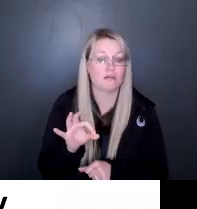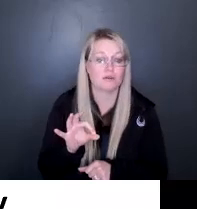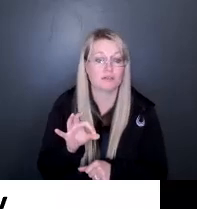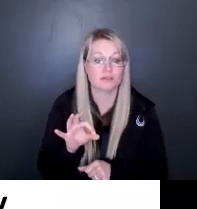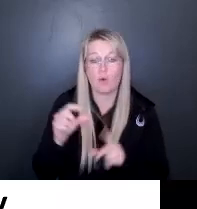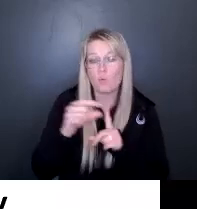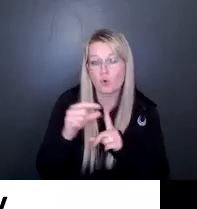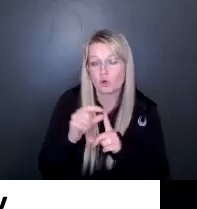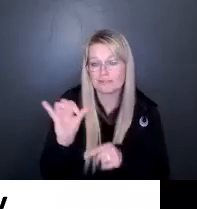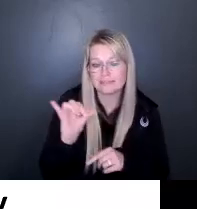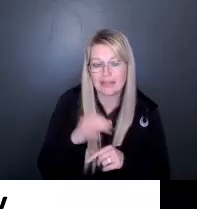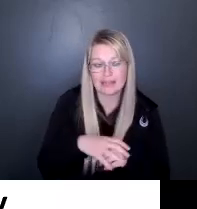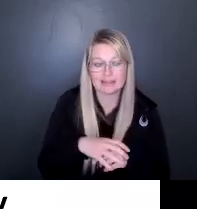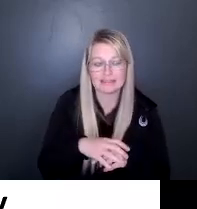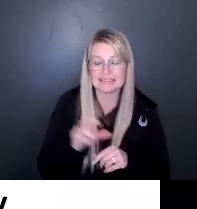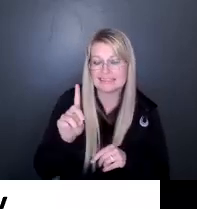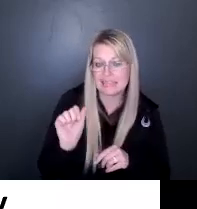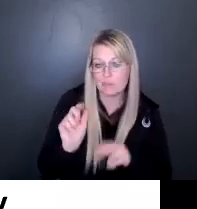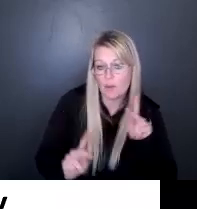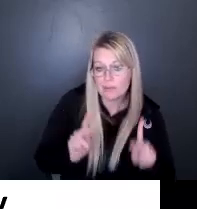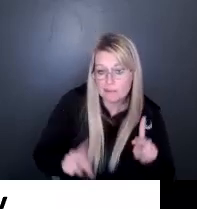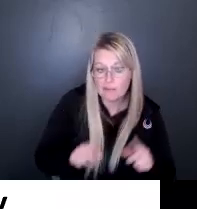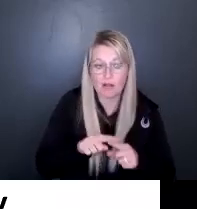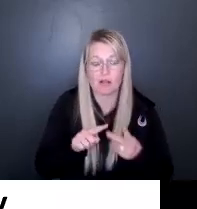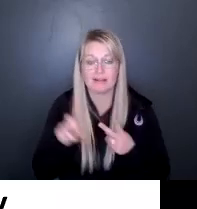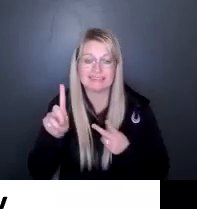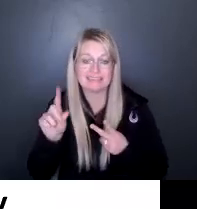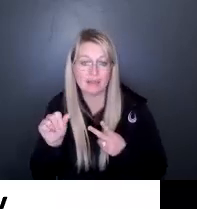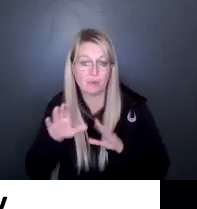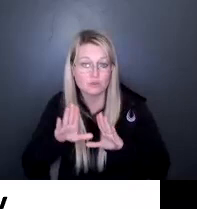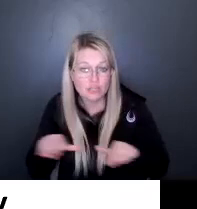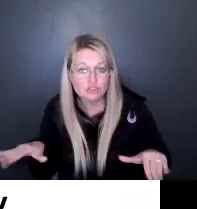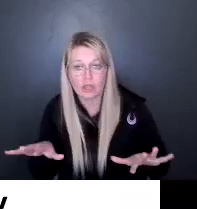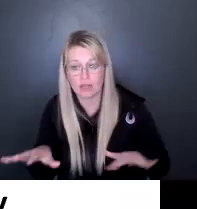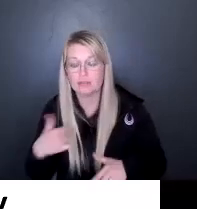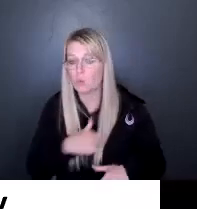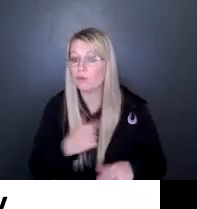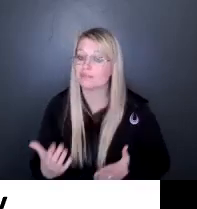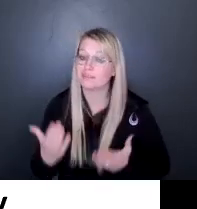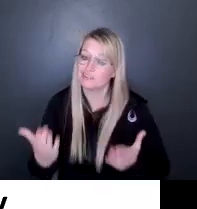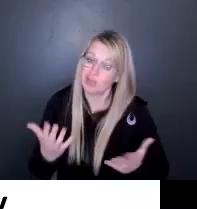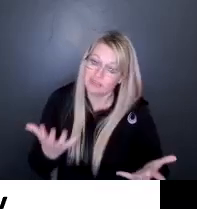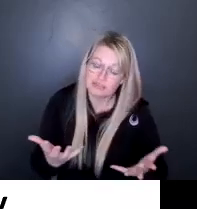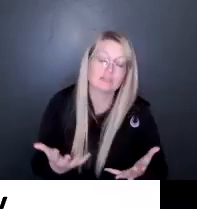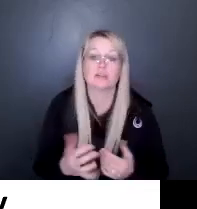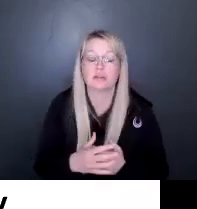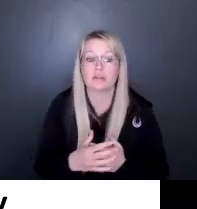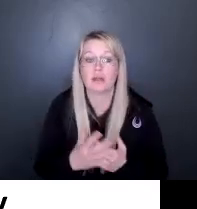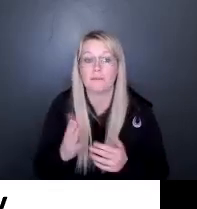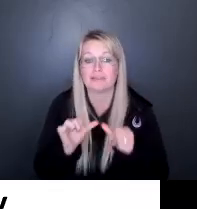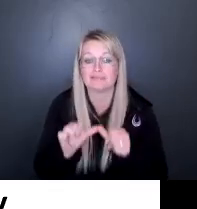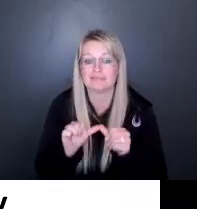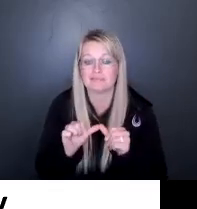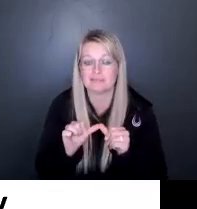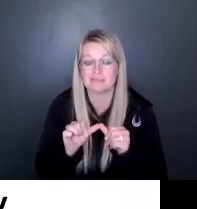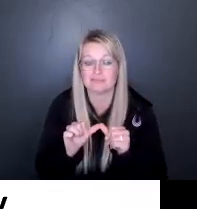words such as disabled people or disabled children. So we suggested, consistent with the evolution of